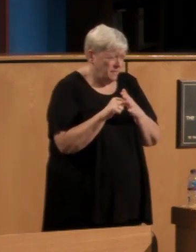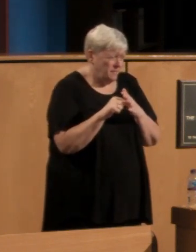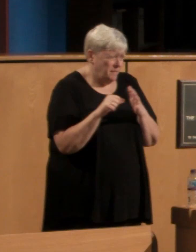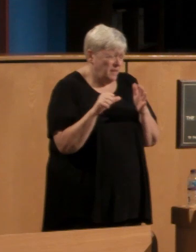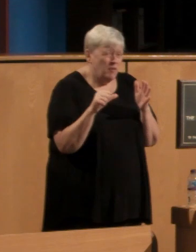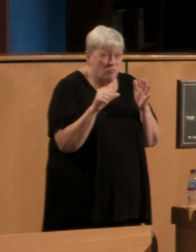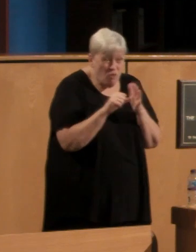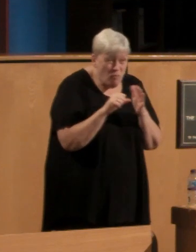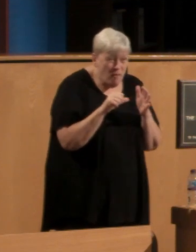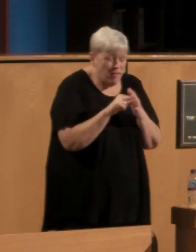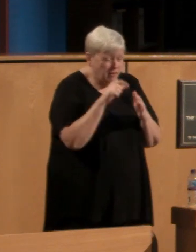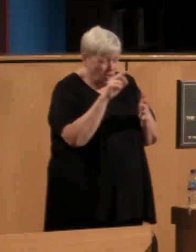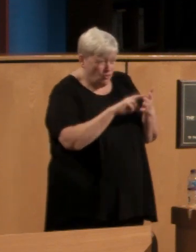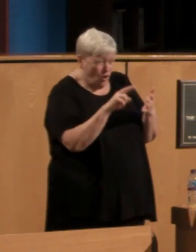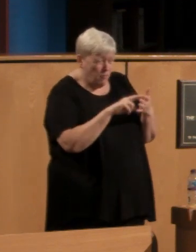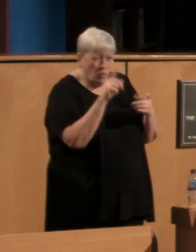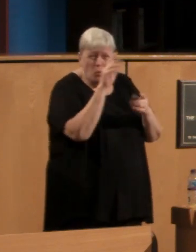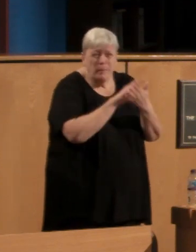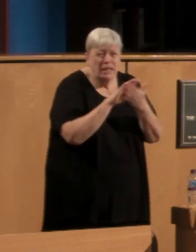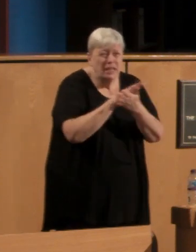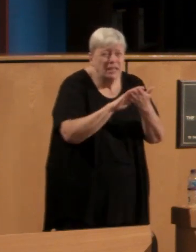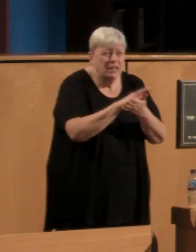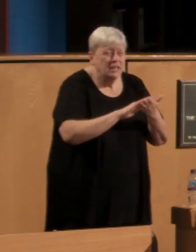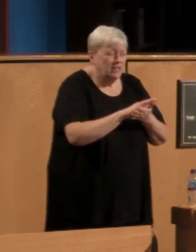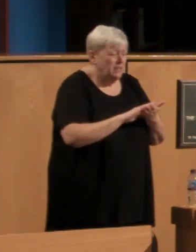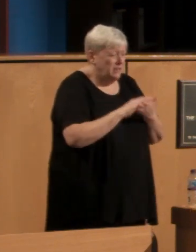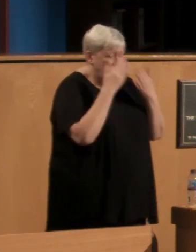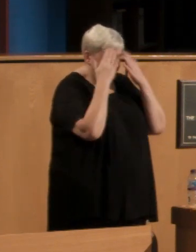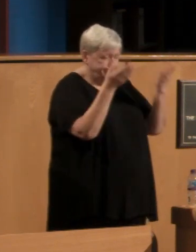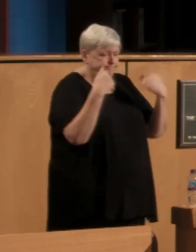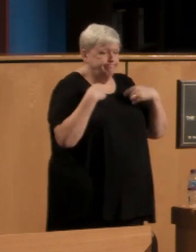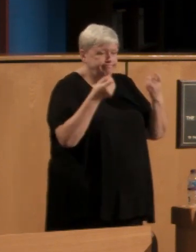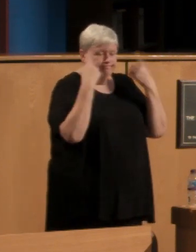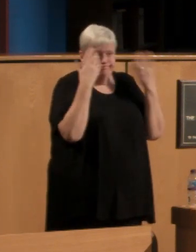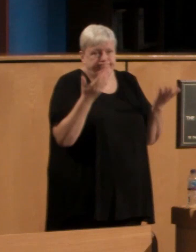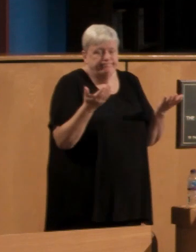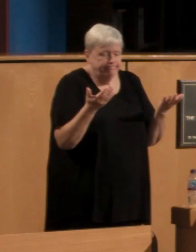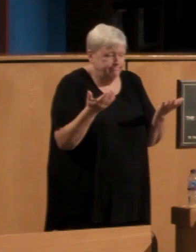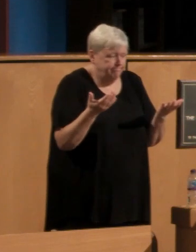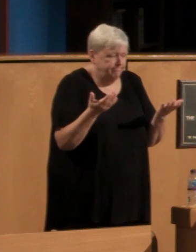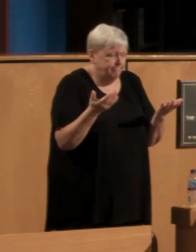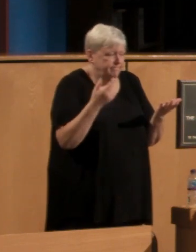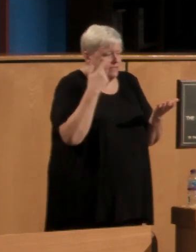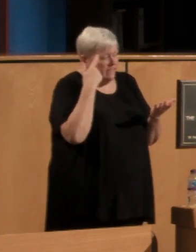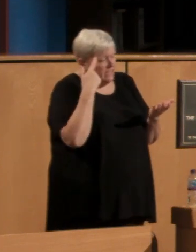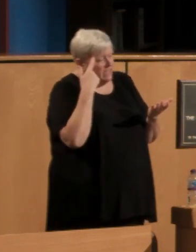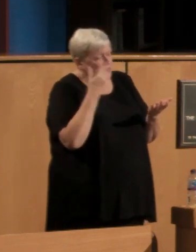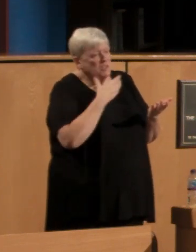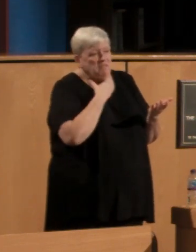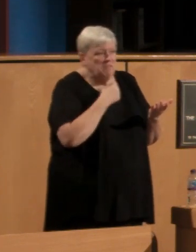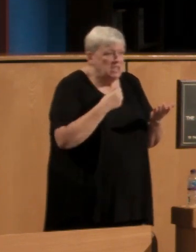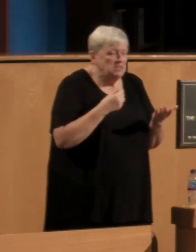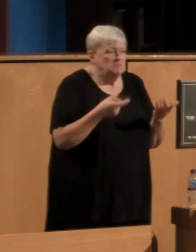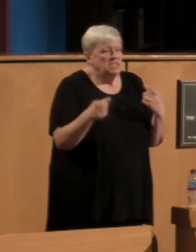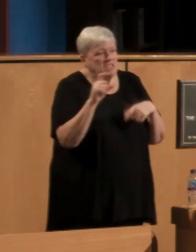problematizing what's normal, and what better means is there to do that than through horror. I think genres like fantasy and sci-fi really lend